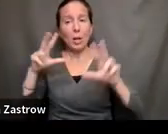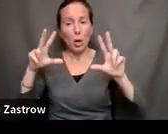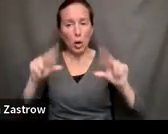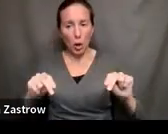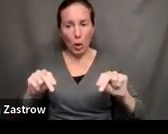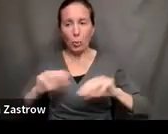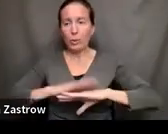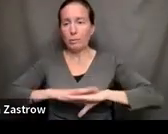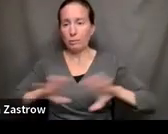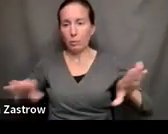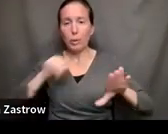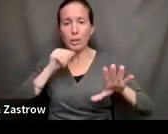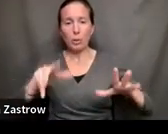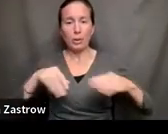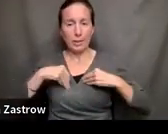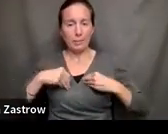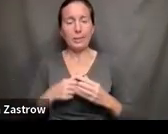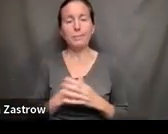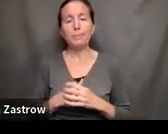okay.